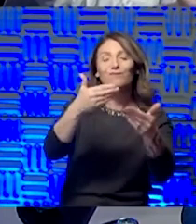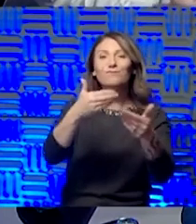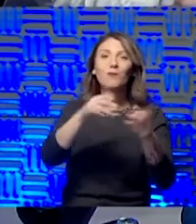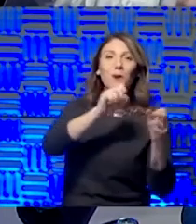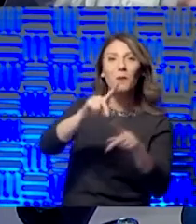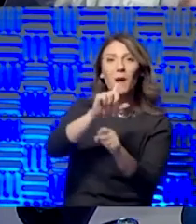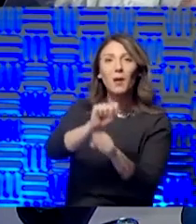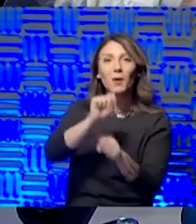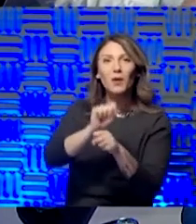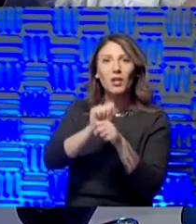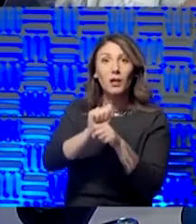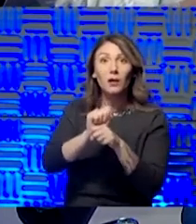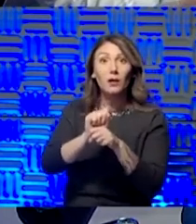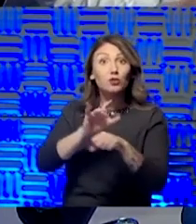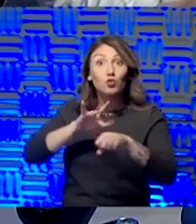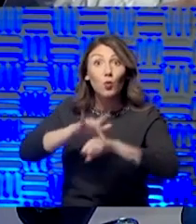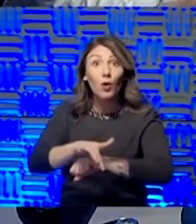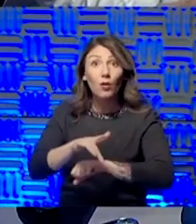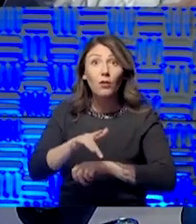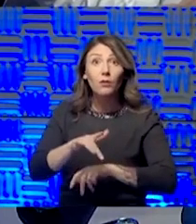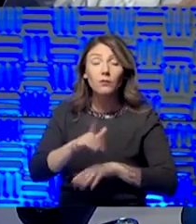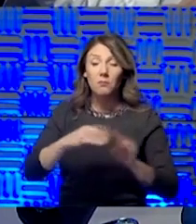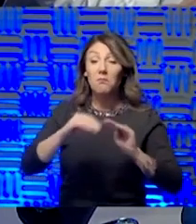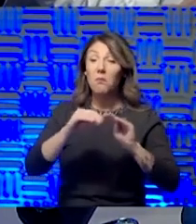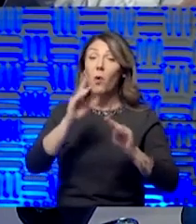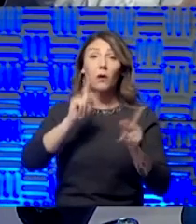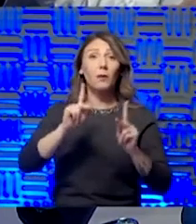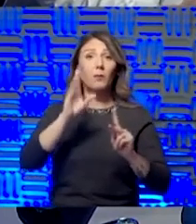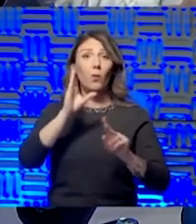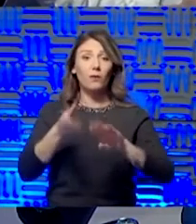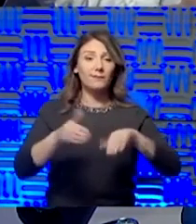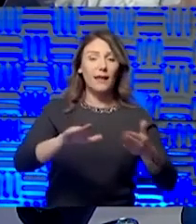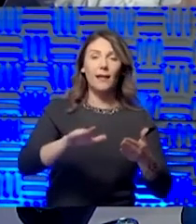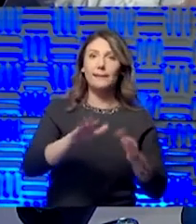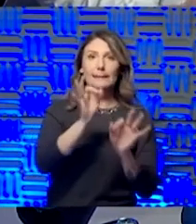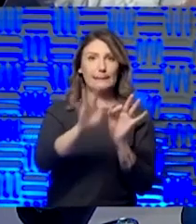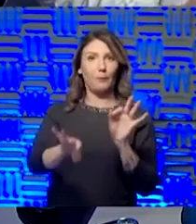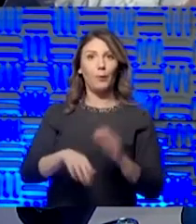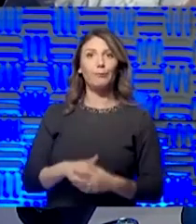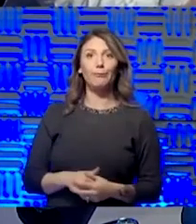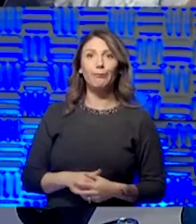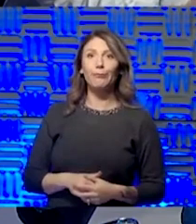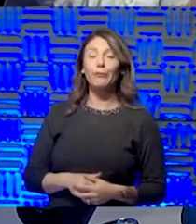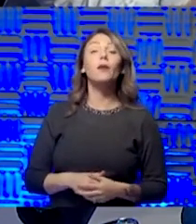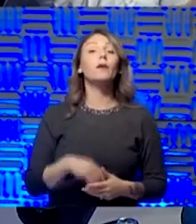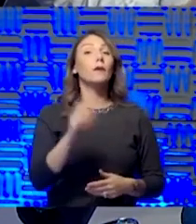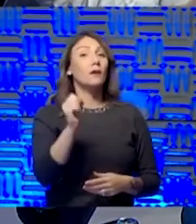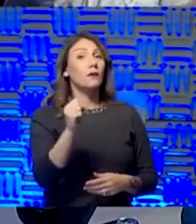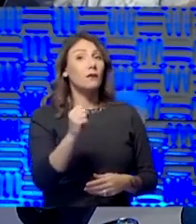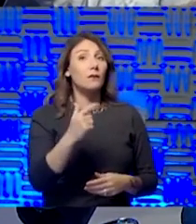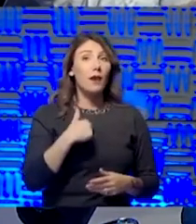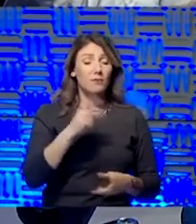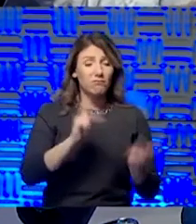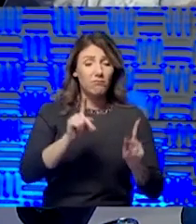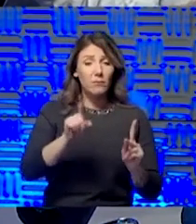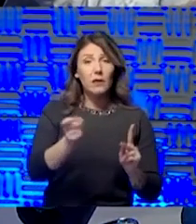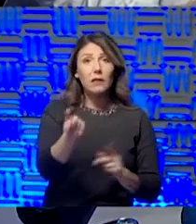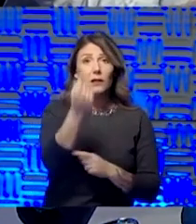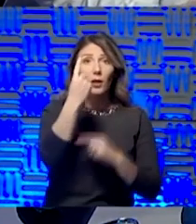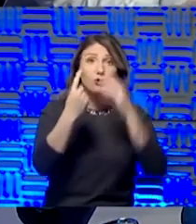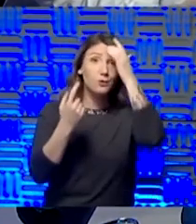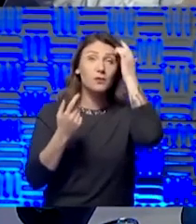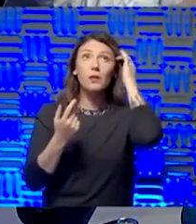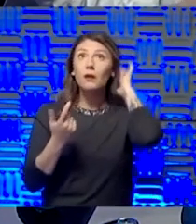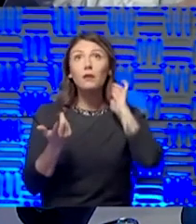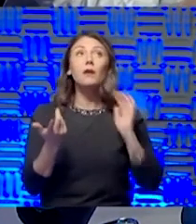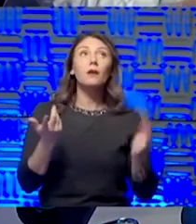that, and we do it too early, there will be more people die. It's as simple as that. Yeah, and I think folks have to understand, people are trying